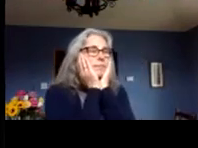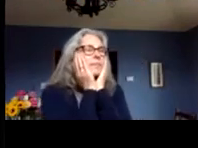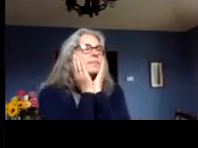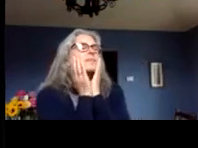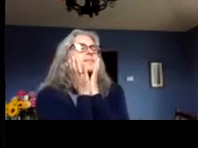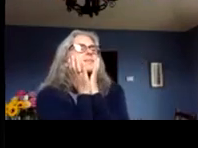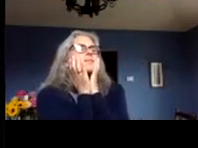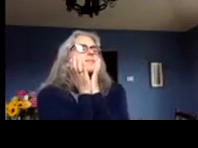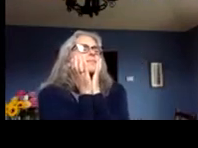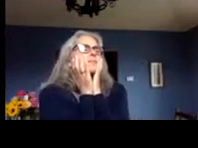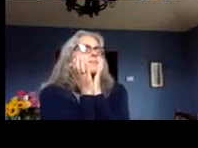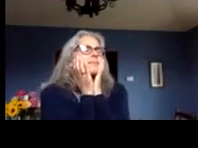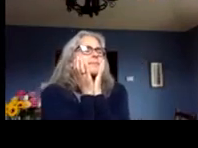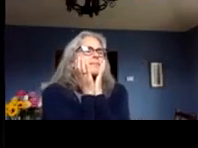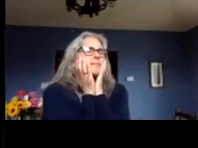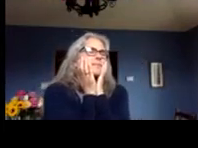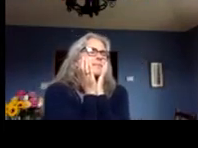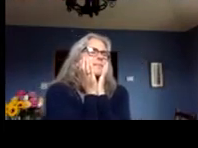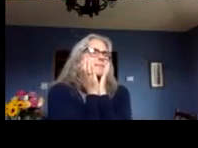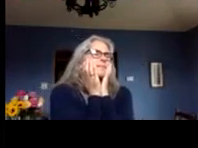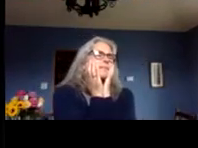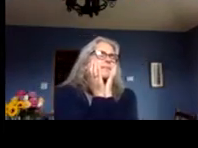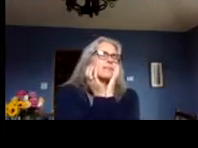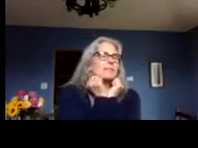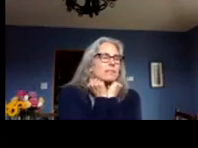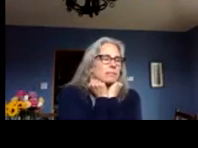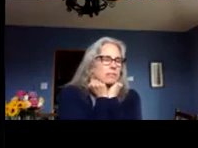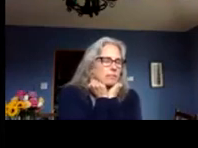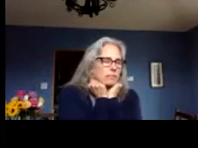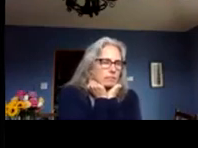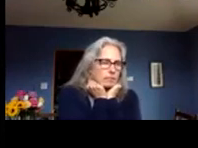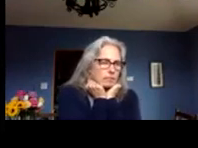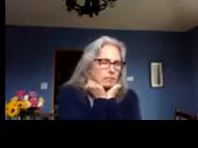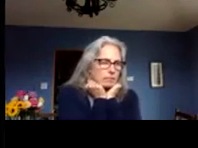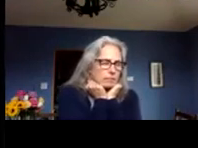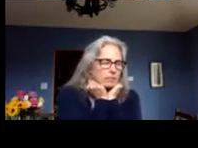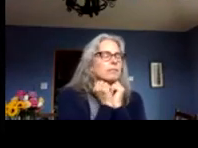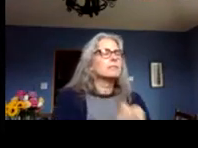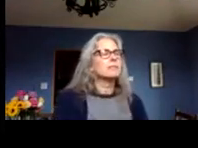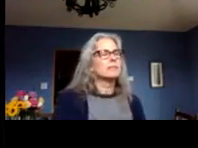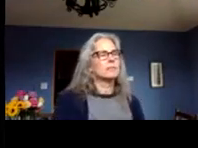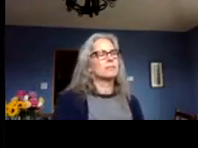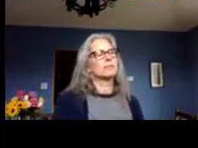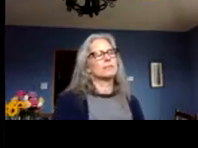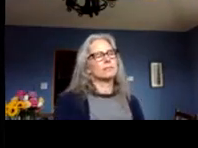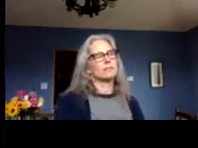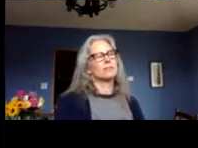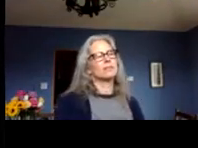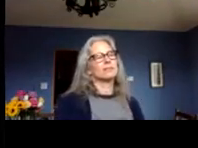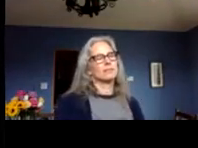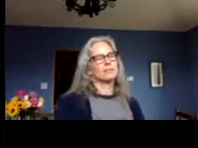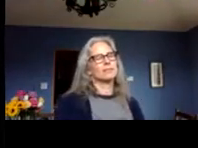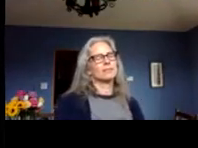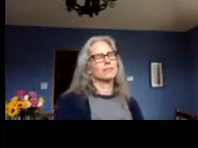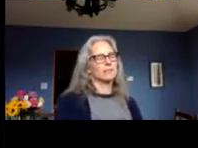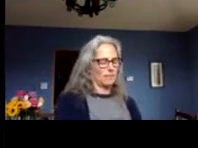So you know how you might have had students like write questions that could be on the test, right? Kind of that was like an old type of activity we might have done before.